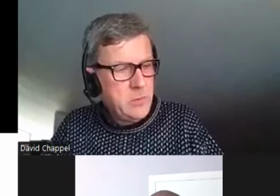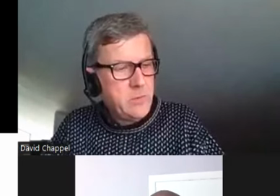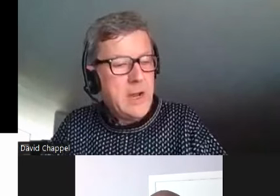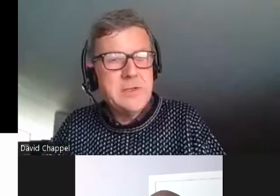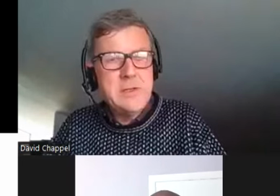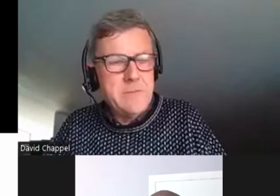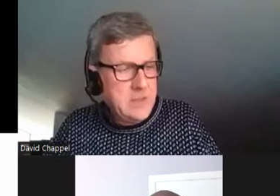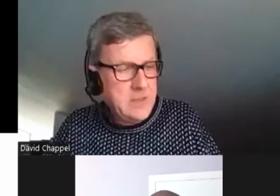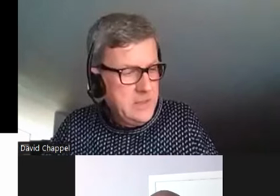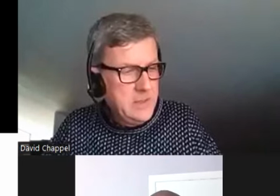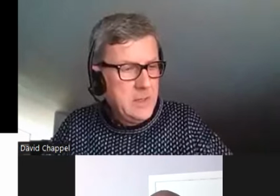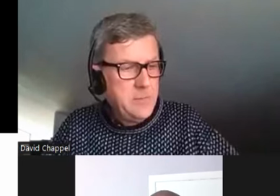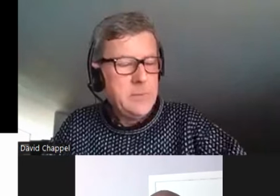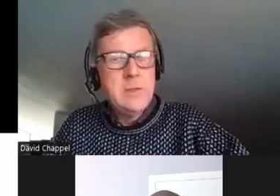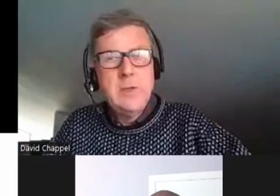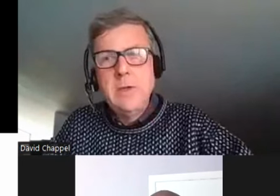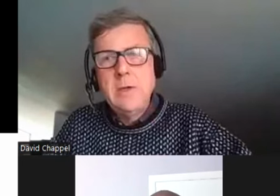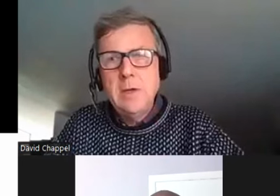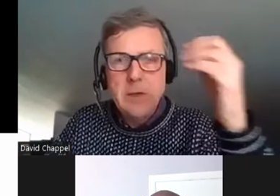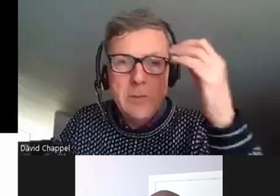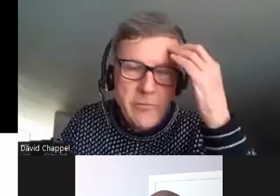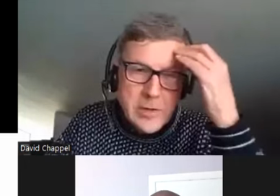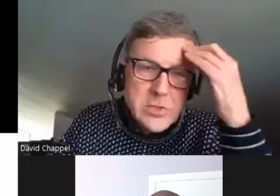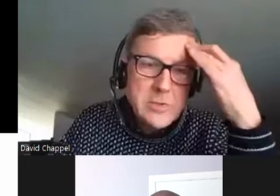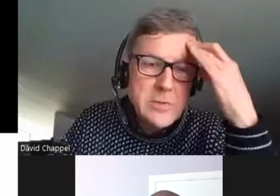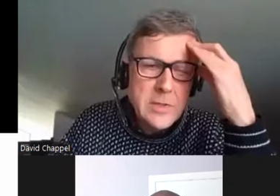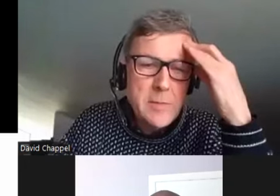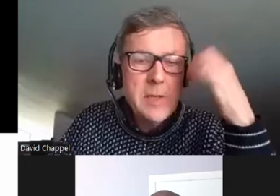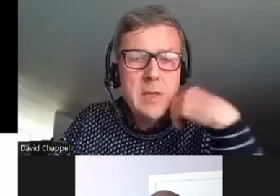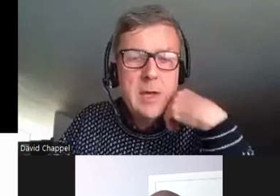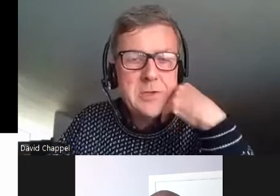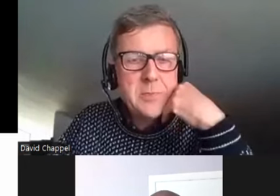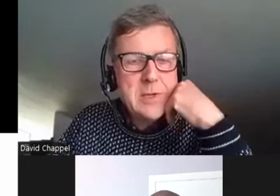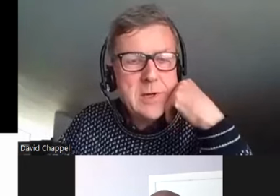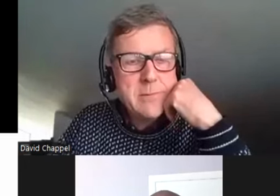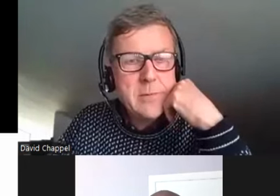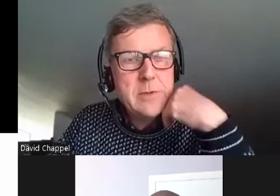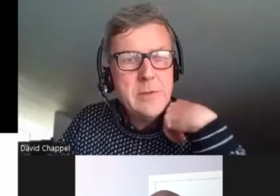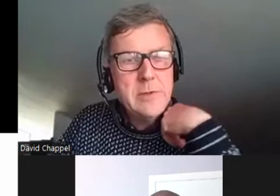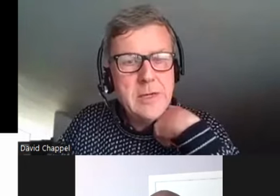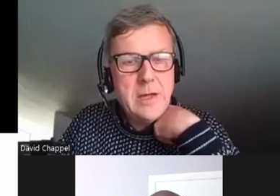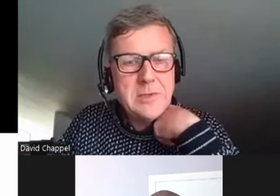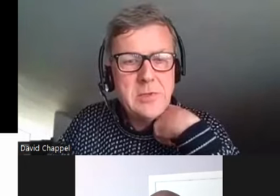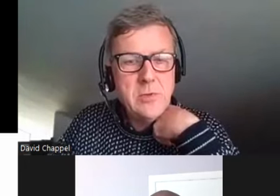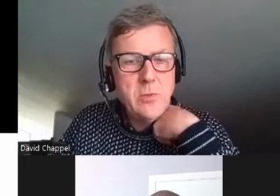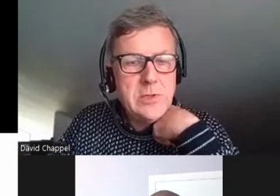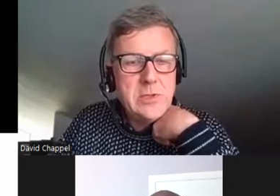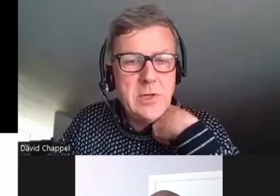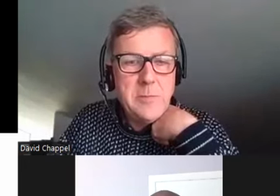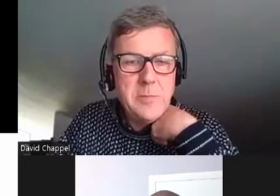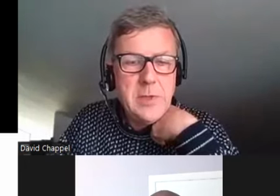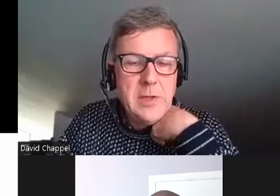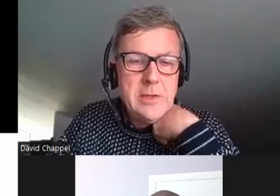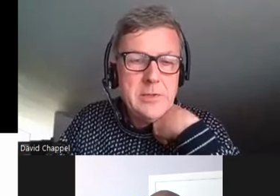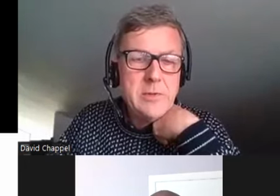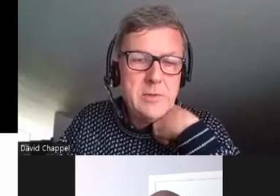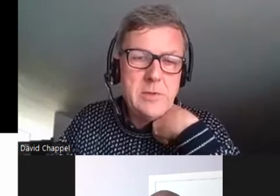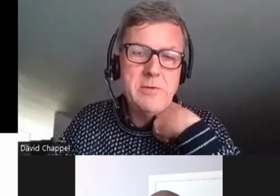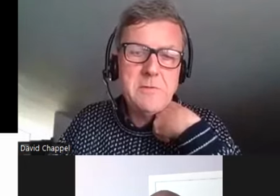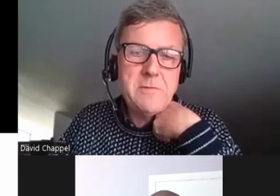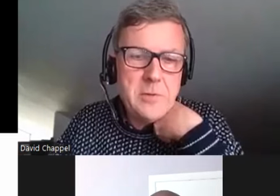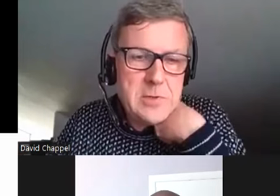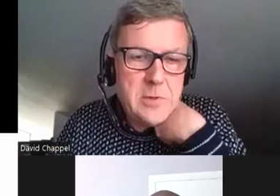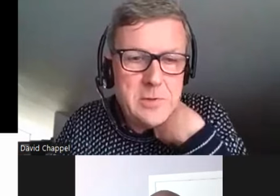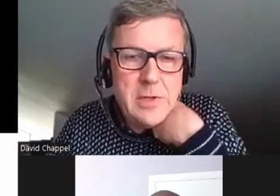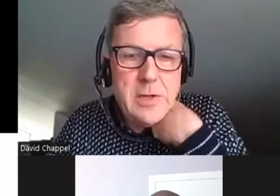what we saw actually of the key functions. I'll just pick up the last two, which so